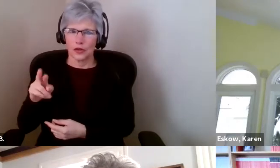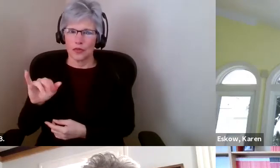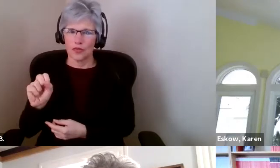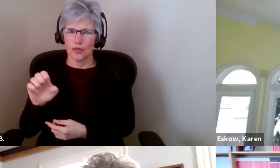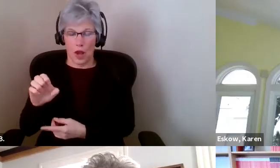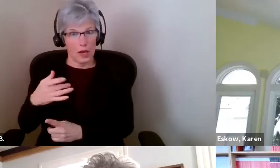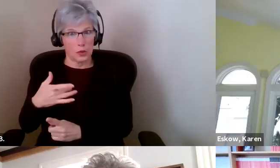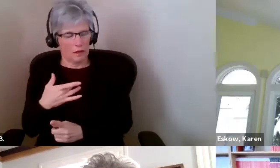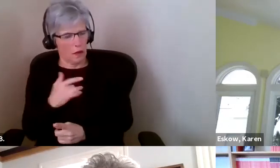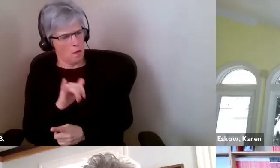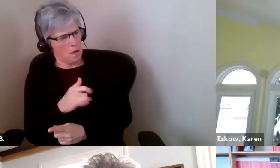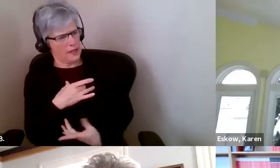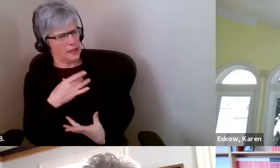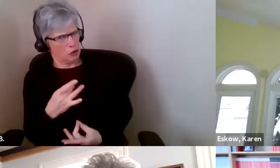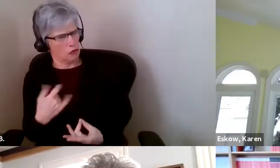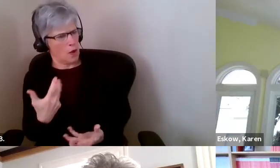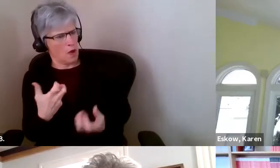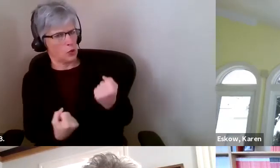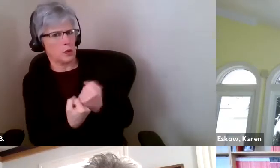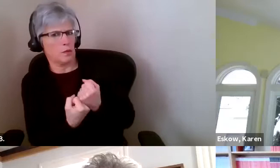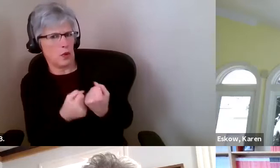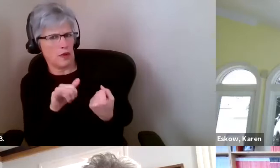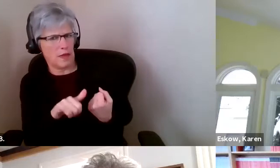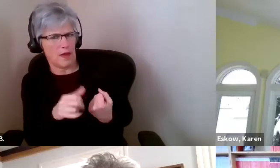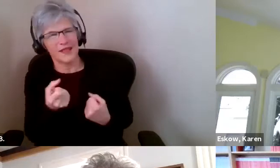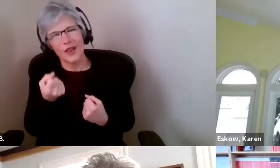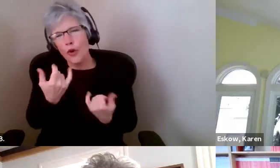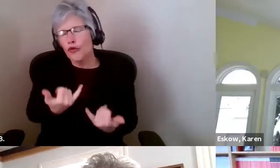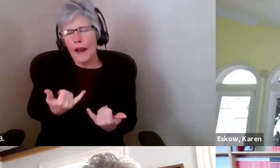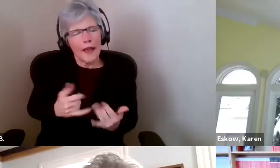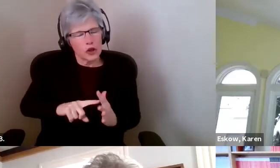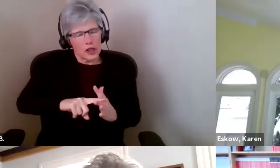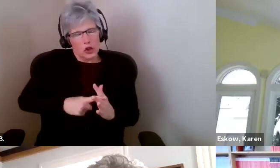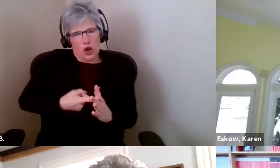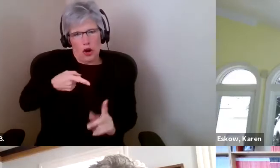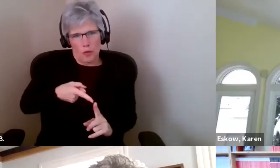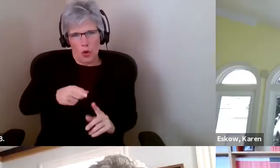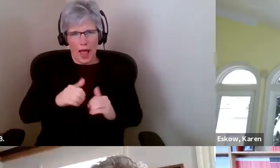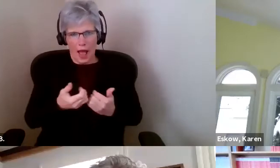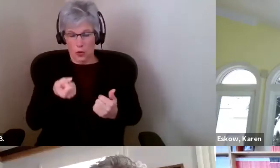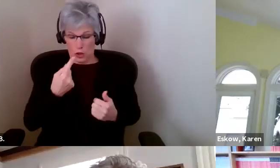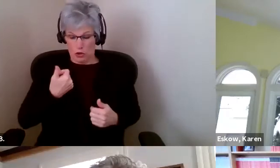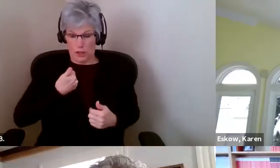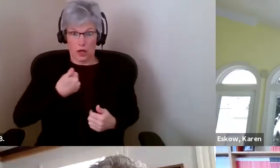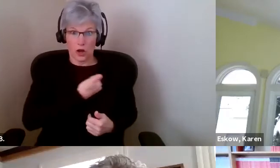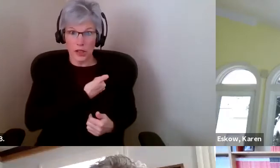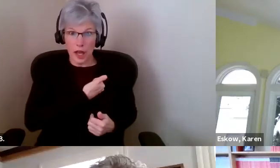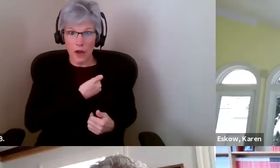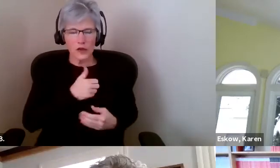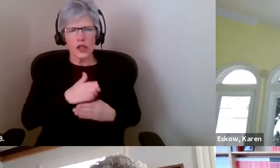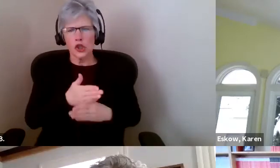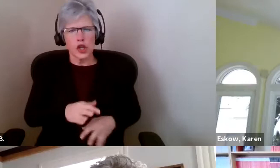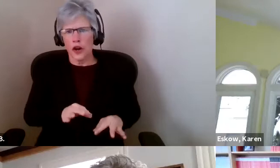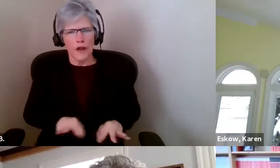worthy of supporting. So this is the starting point. It's like, how do we understand ourselves and what are our shared values? And then